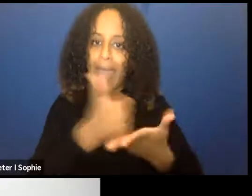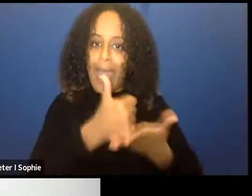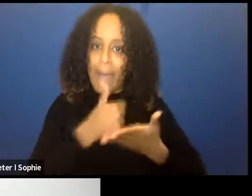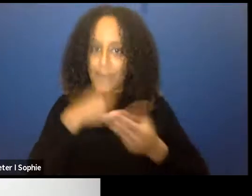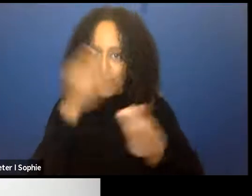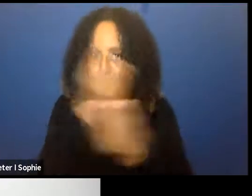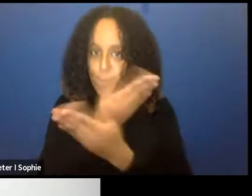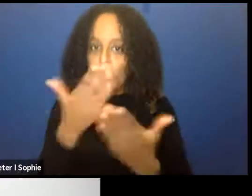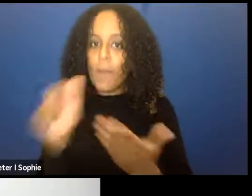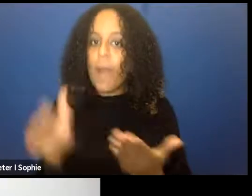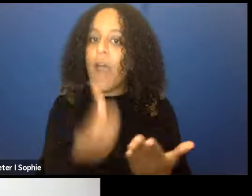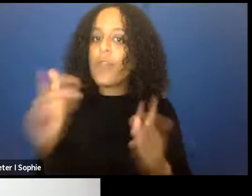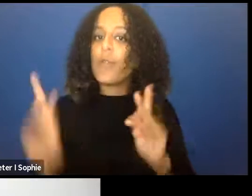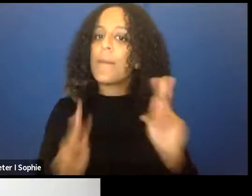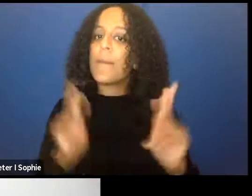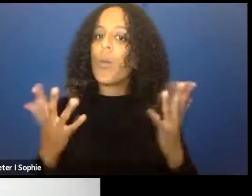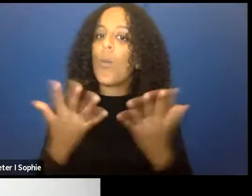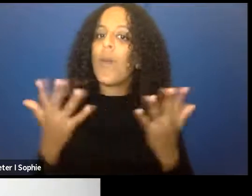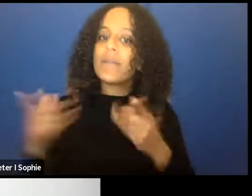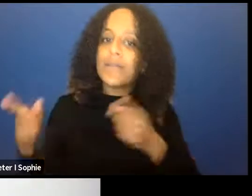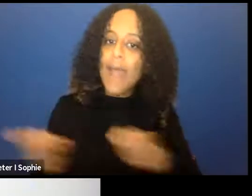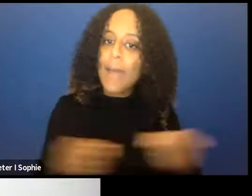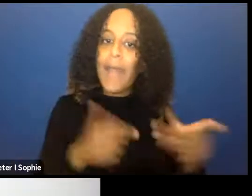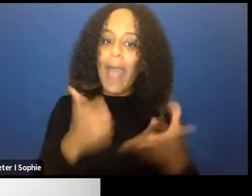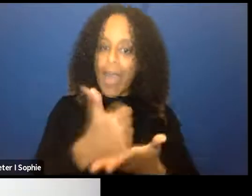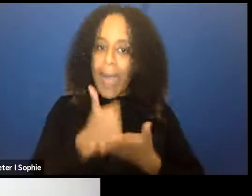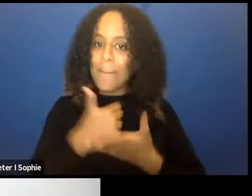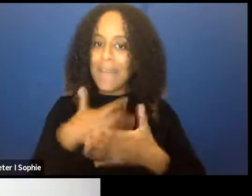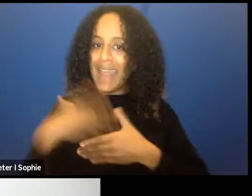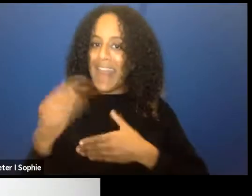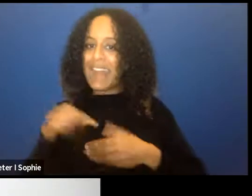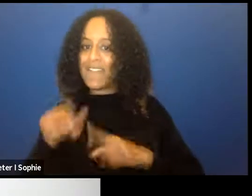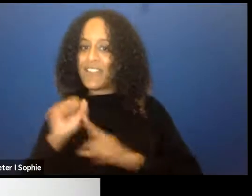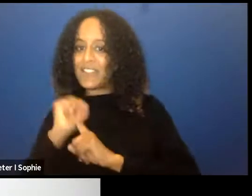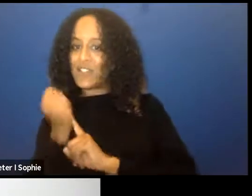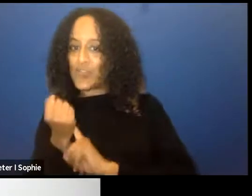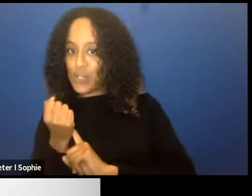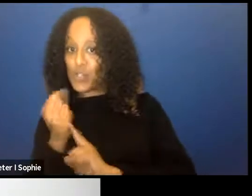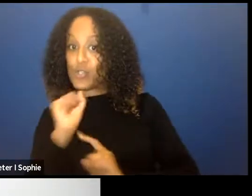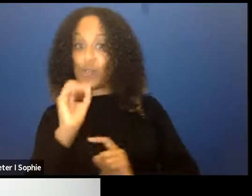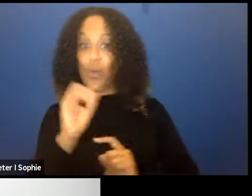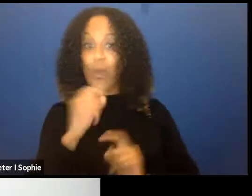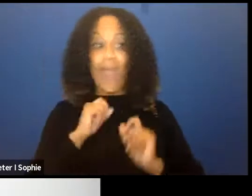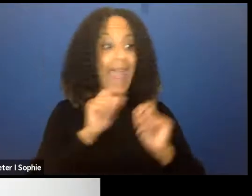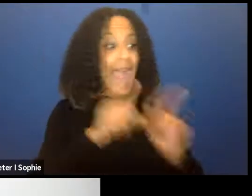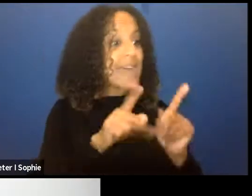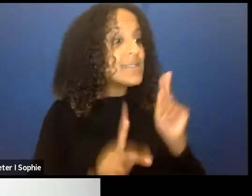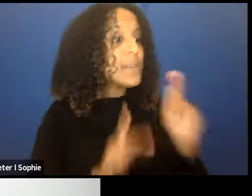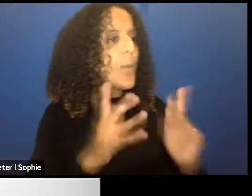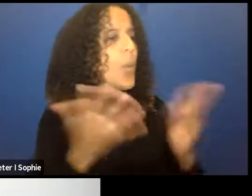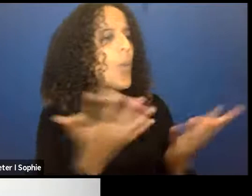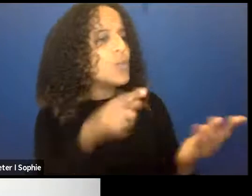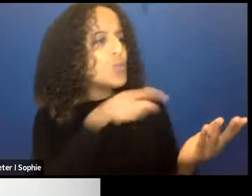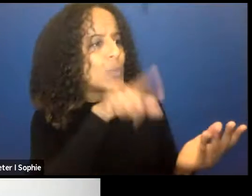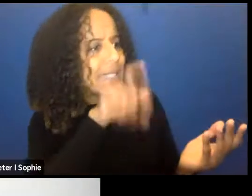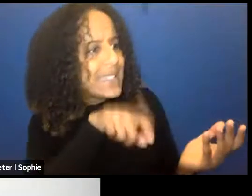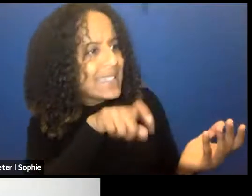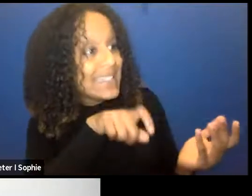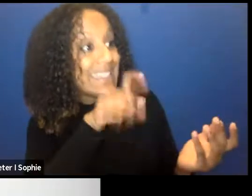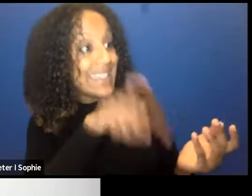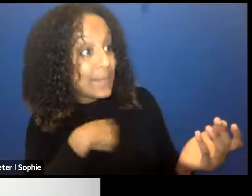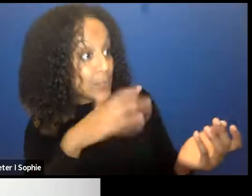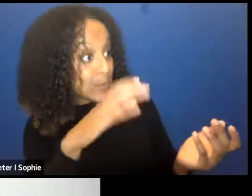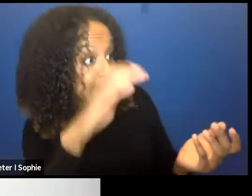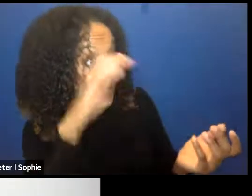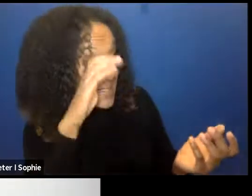what's happening, or, help me get out of this situation. So I always ask people, what do you need? Do you need me to just listen?